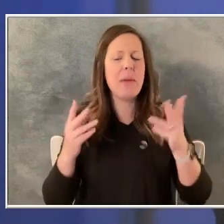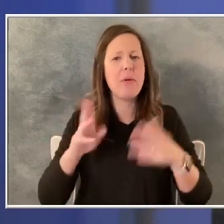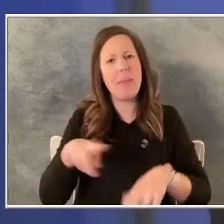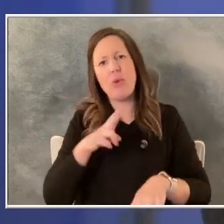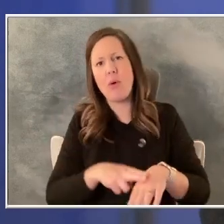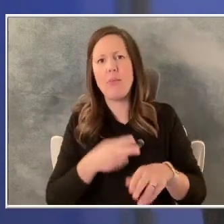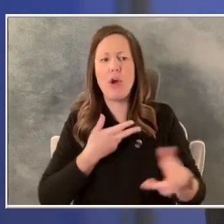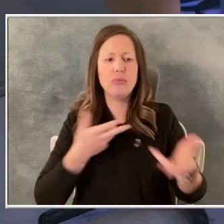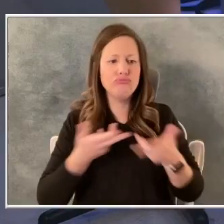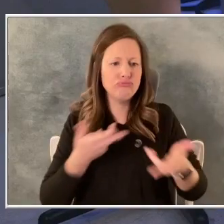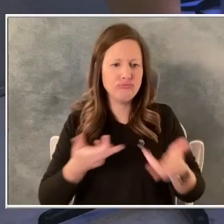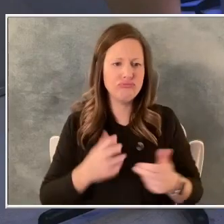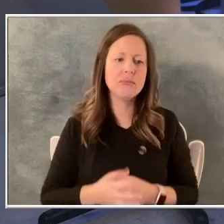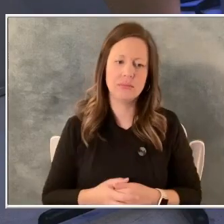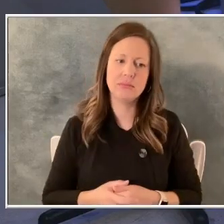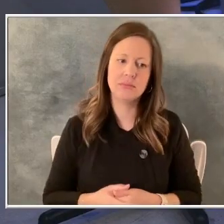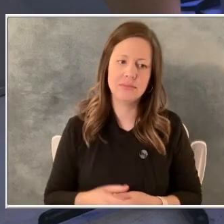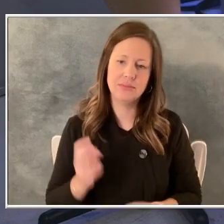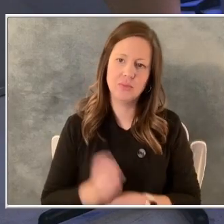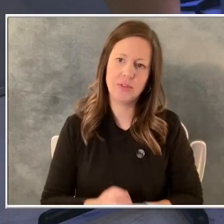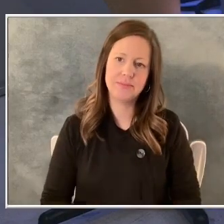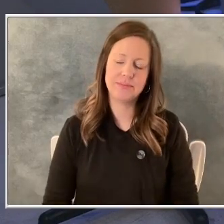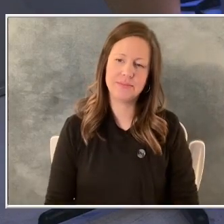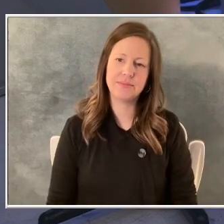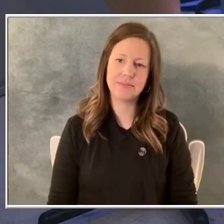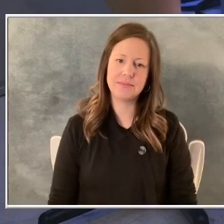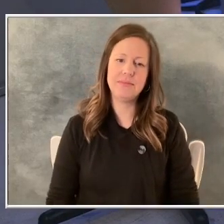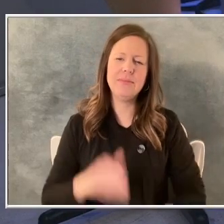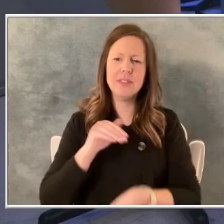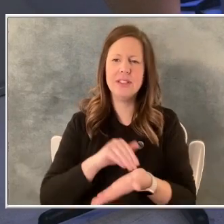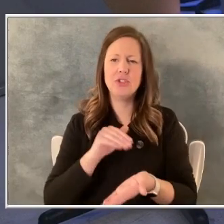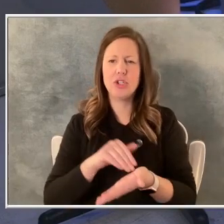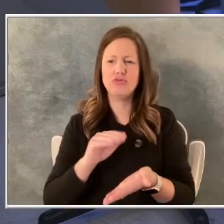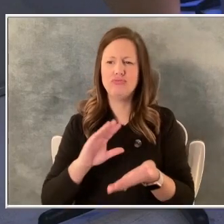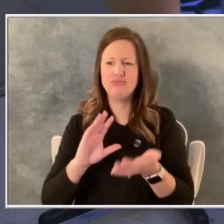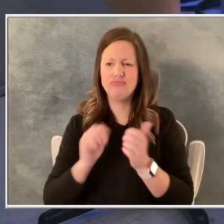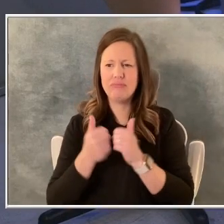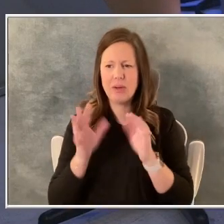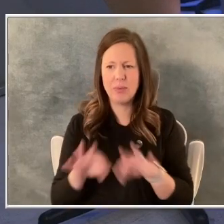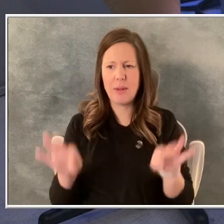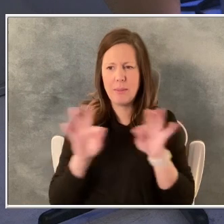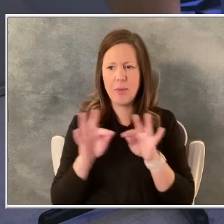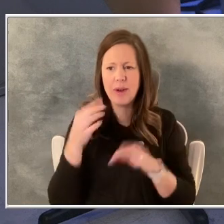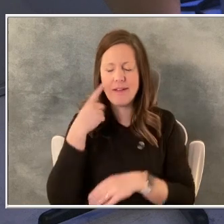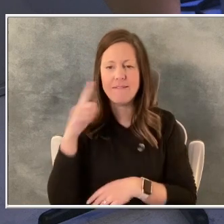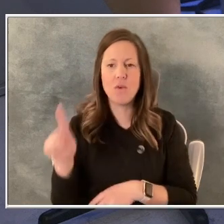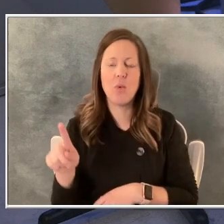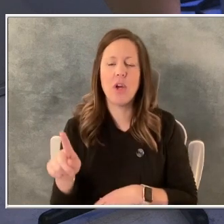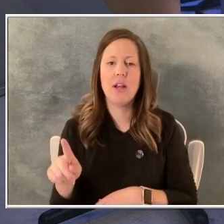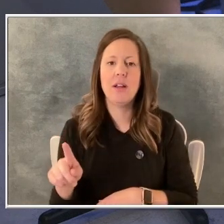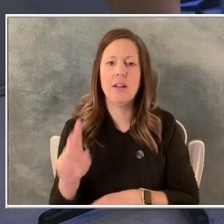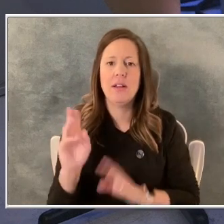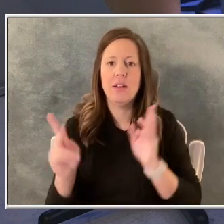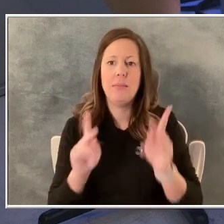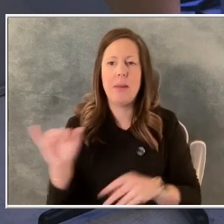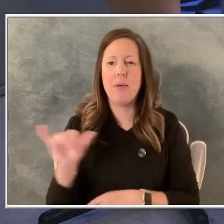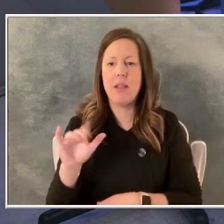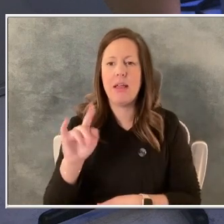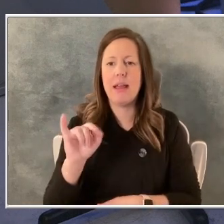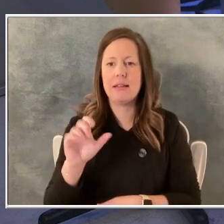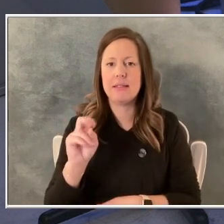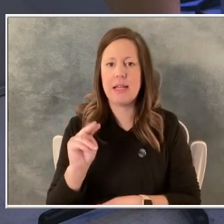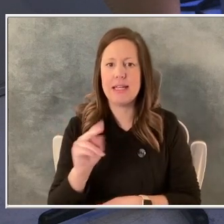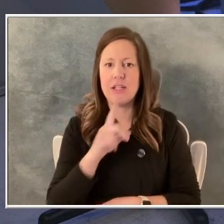And it's hard to do, yeah. Dr. Chen, how important is it for folks like Tyson to find